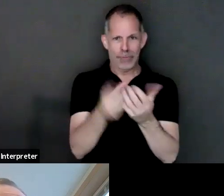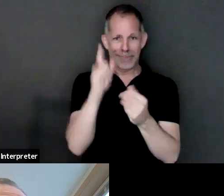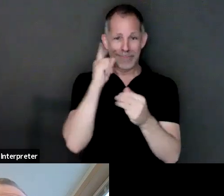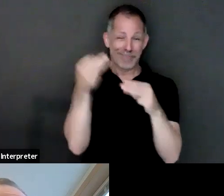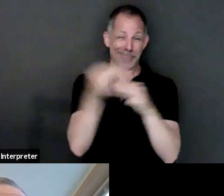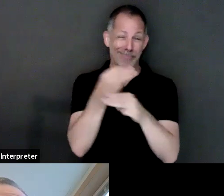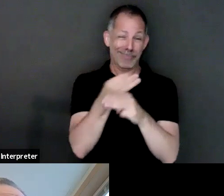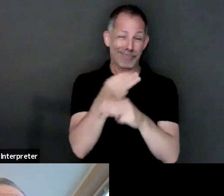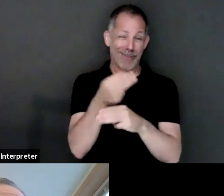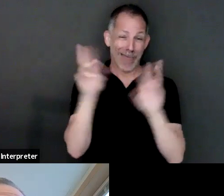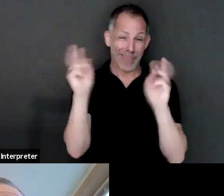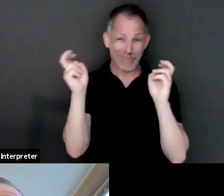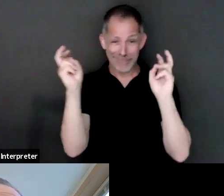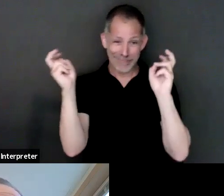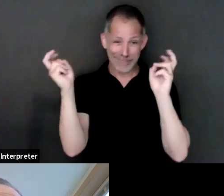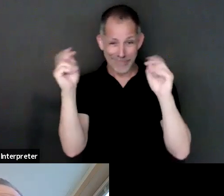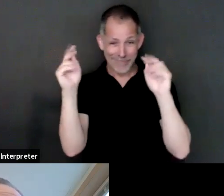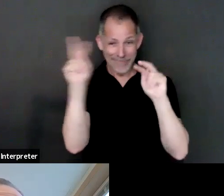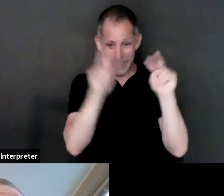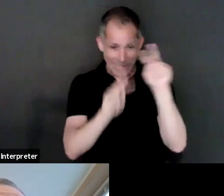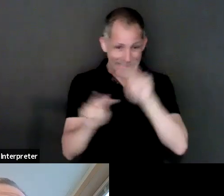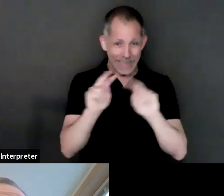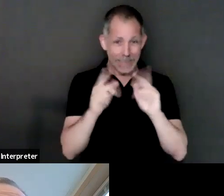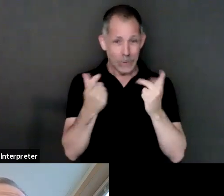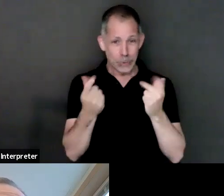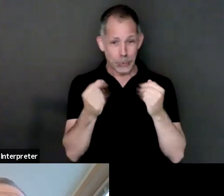so it's a team sport.